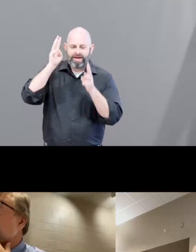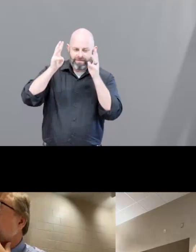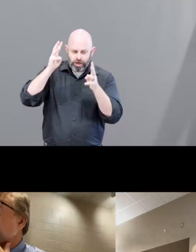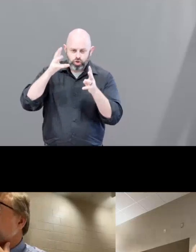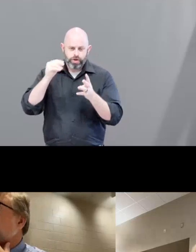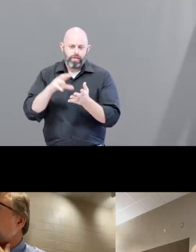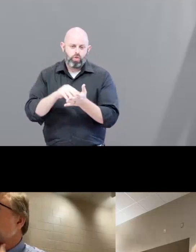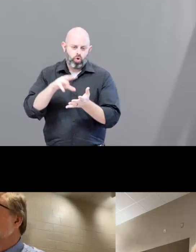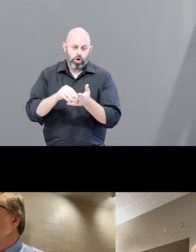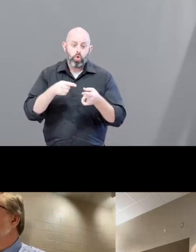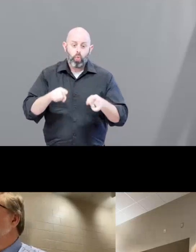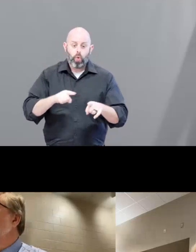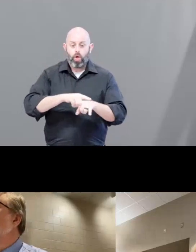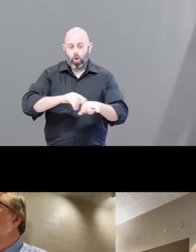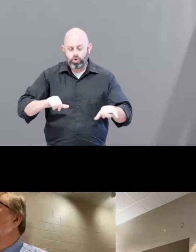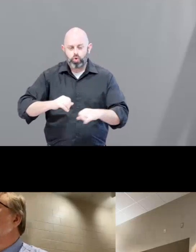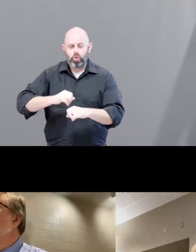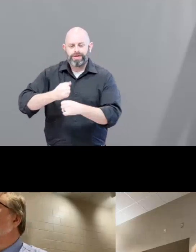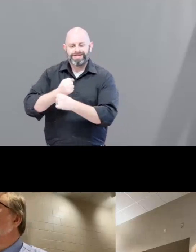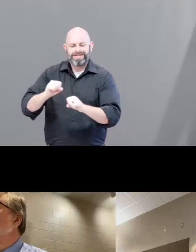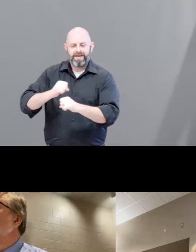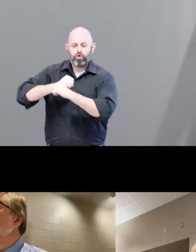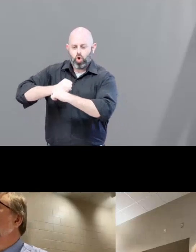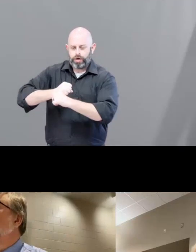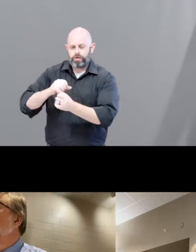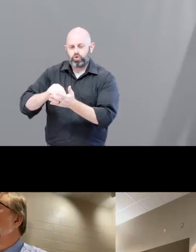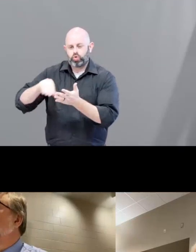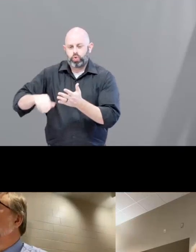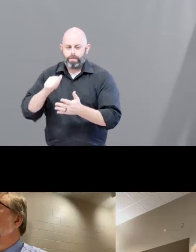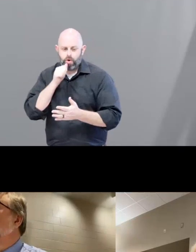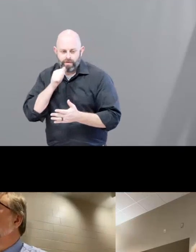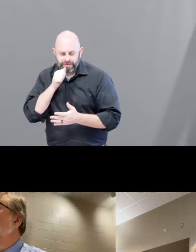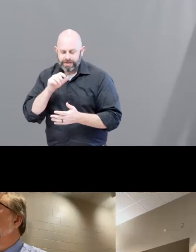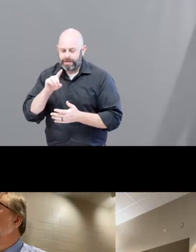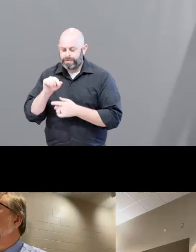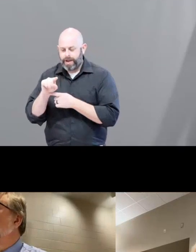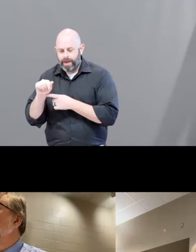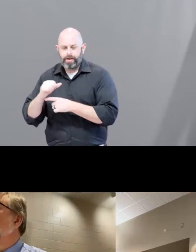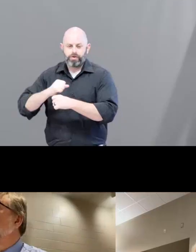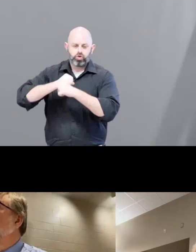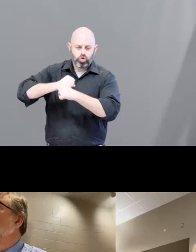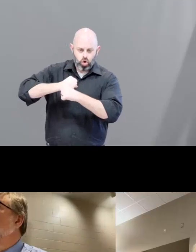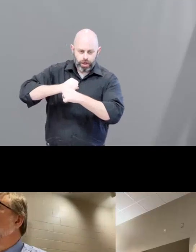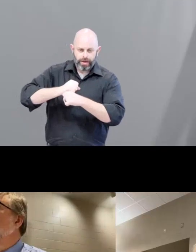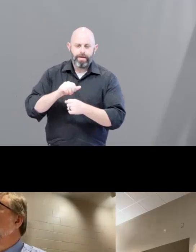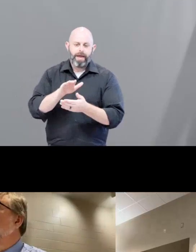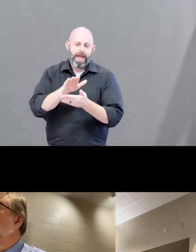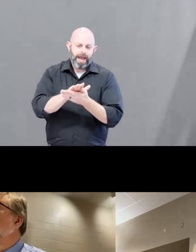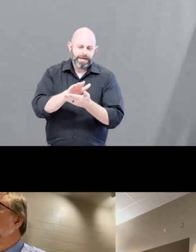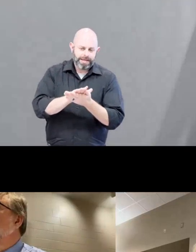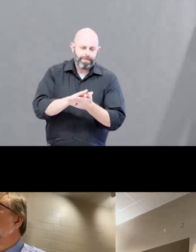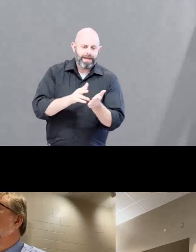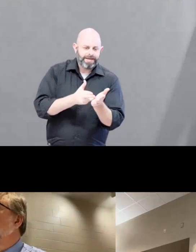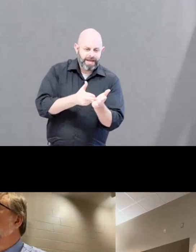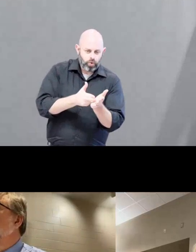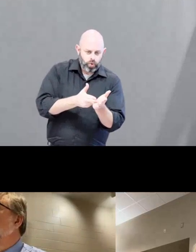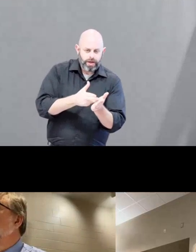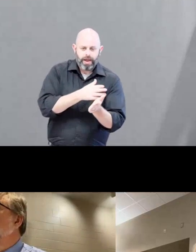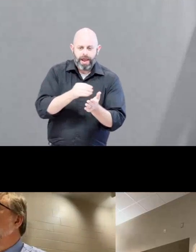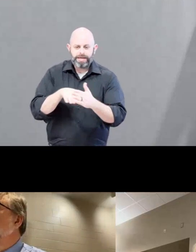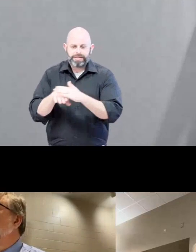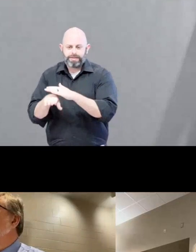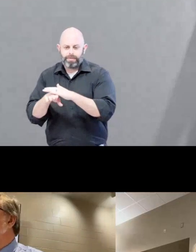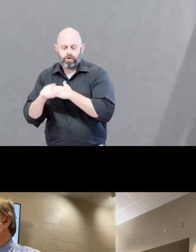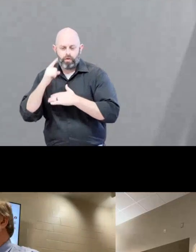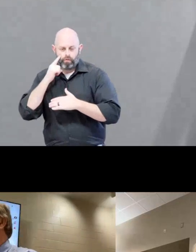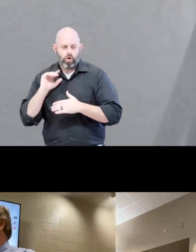and learning while also safeguarding student privacy, data security, academic integrity, and